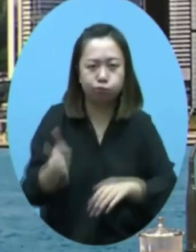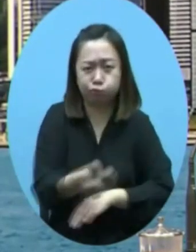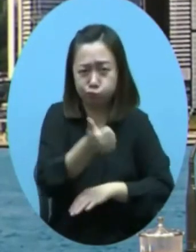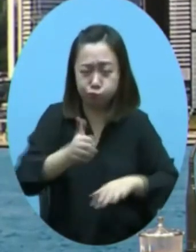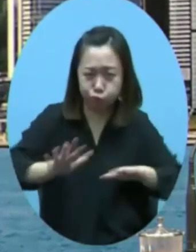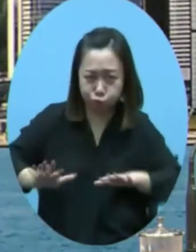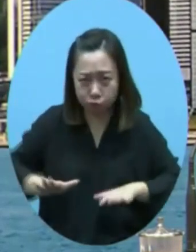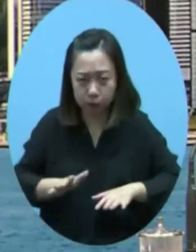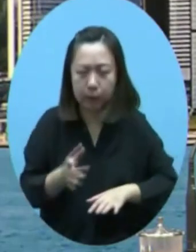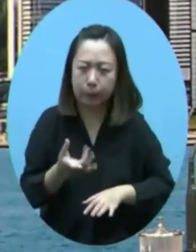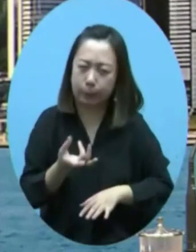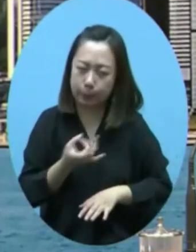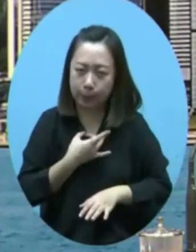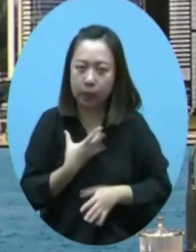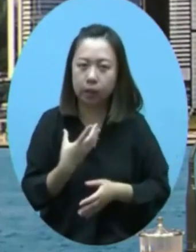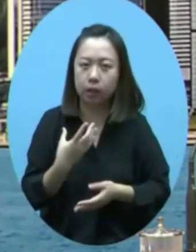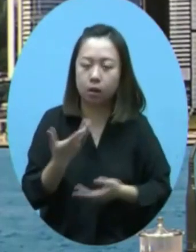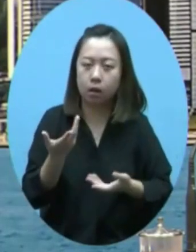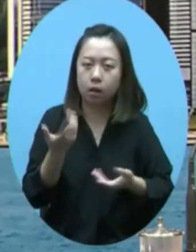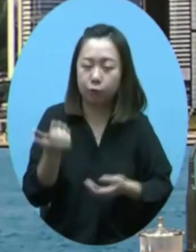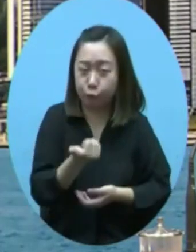inadequate, then we could